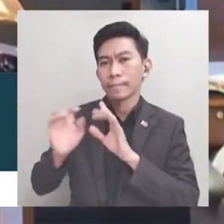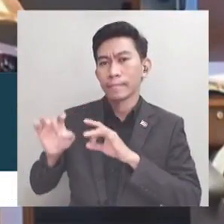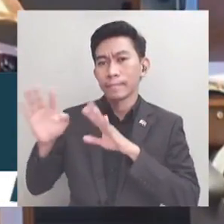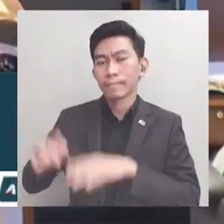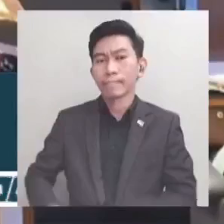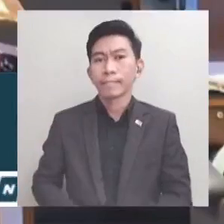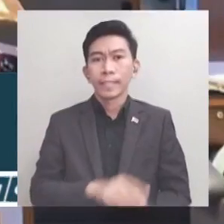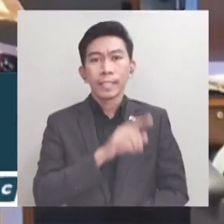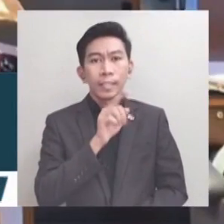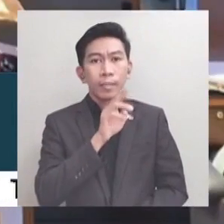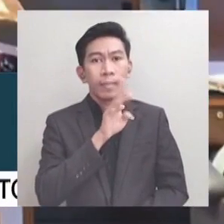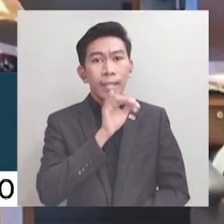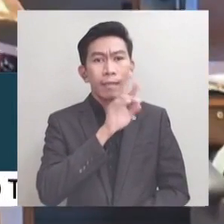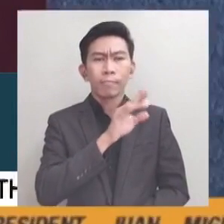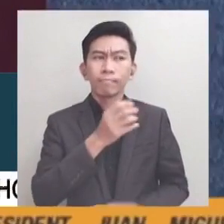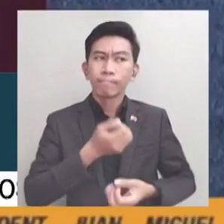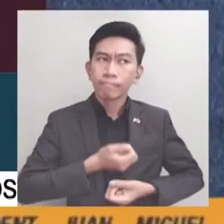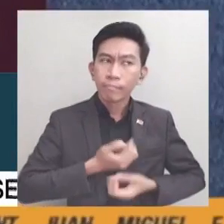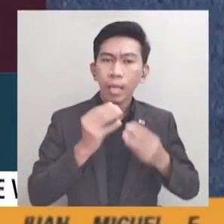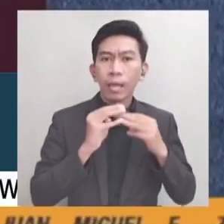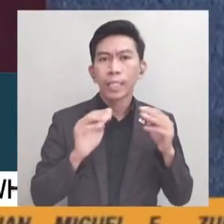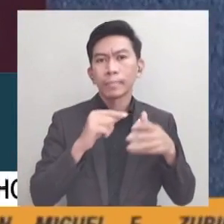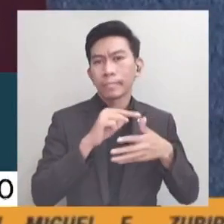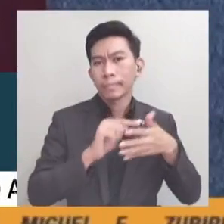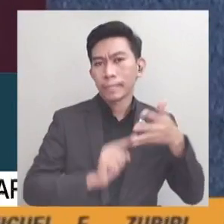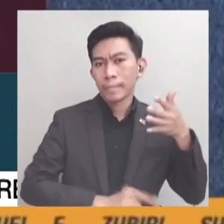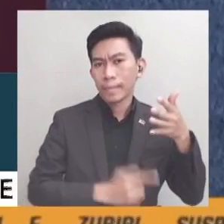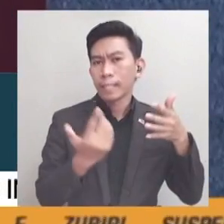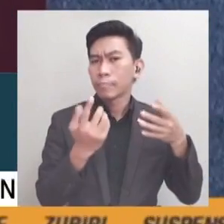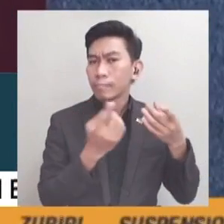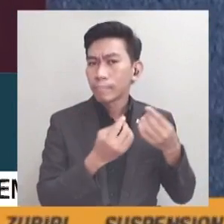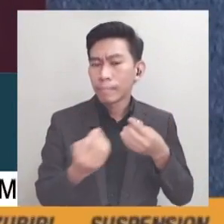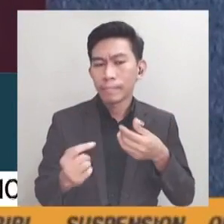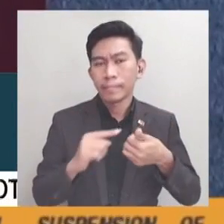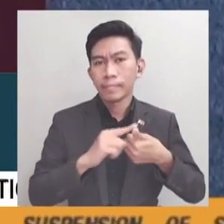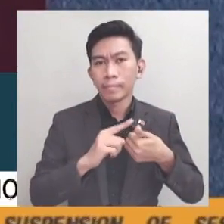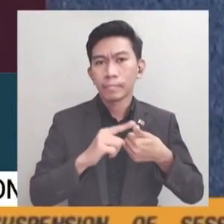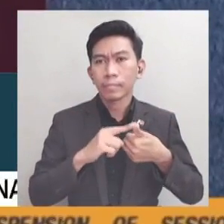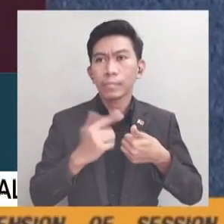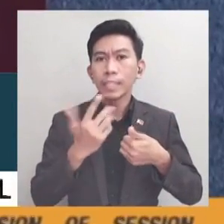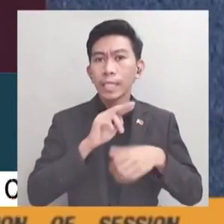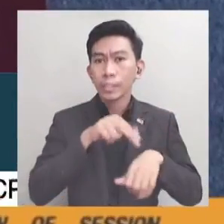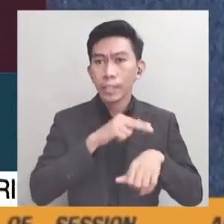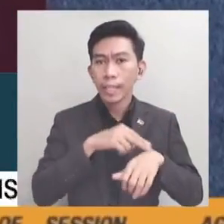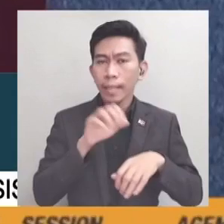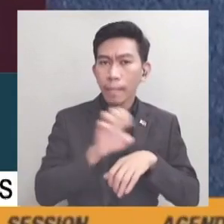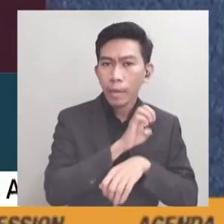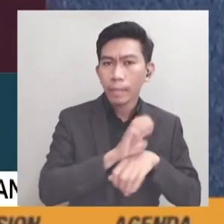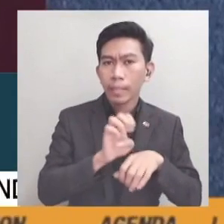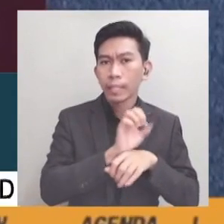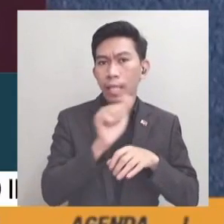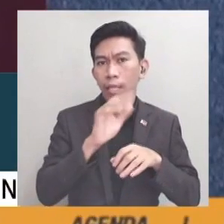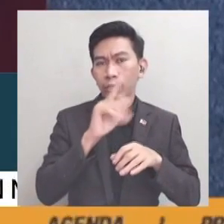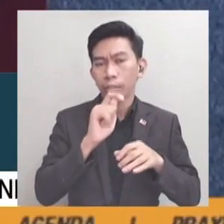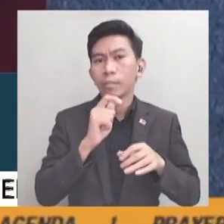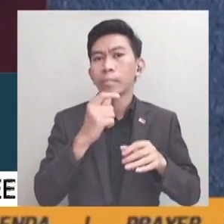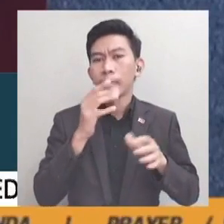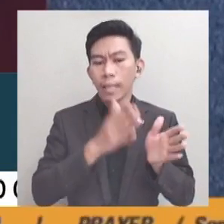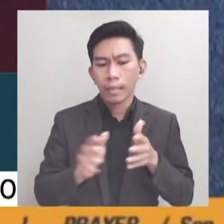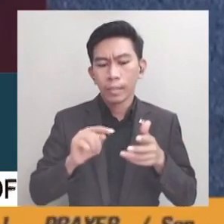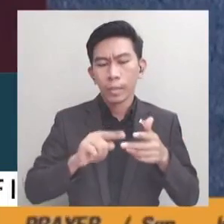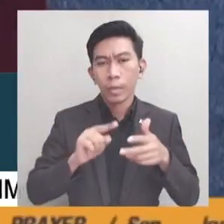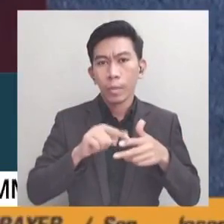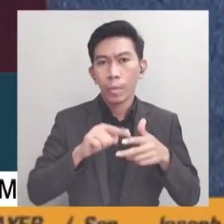Zubiri enumerated some priority measures, including the National Employment Action Plan, across-the-board legislative wage hike, e-governance